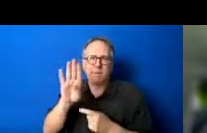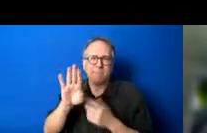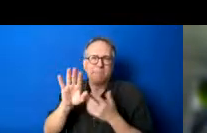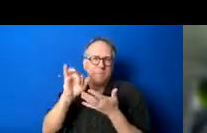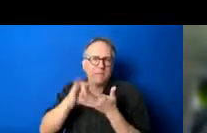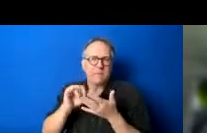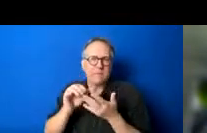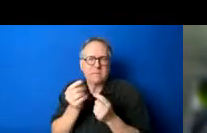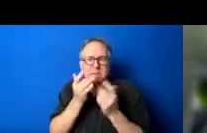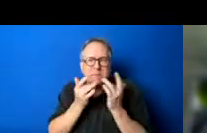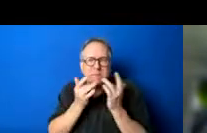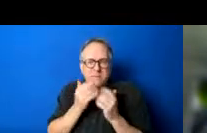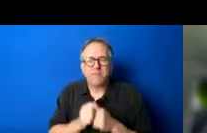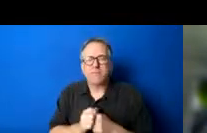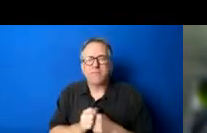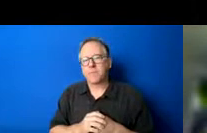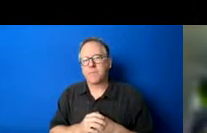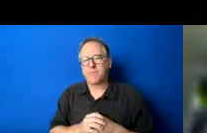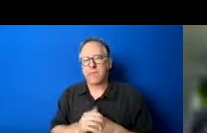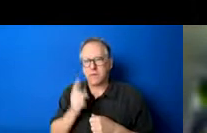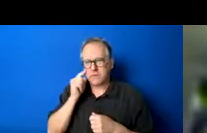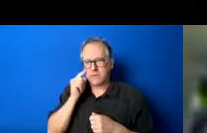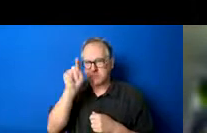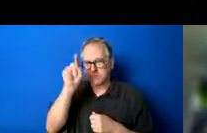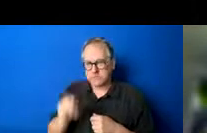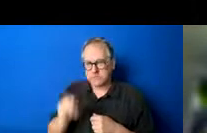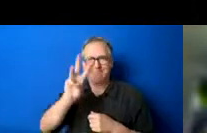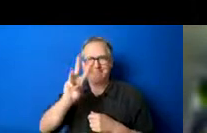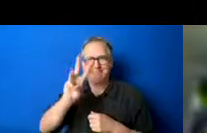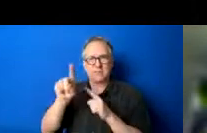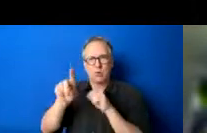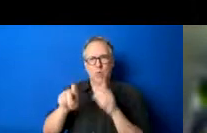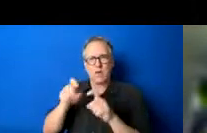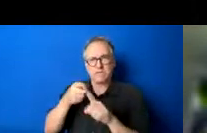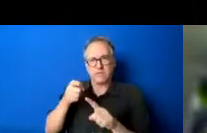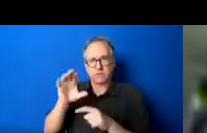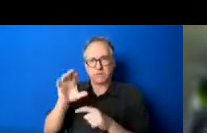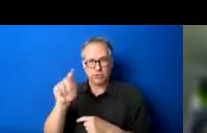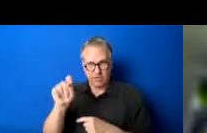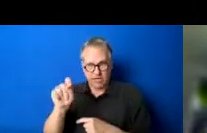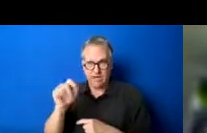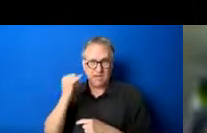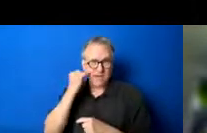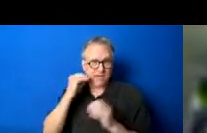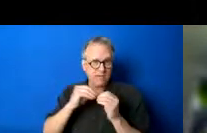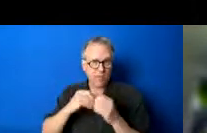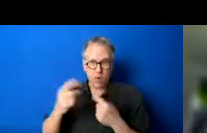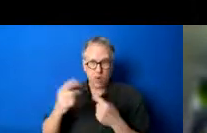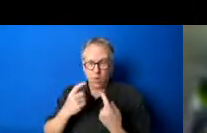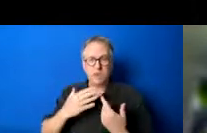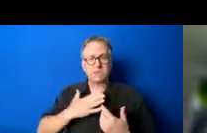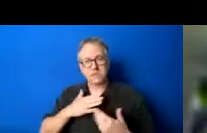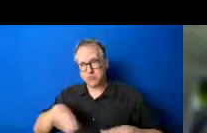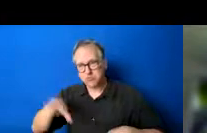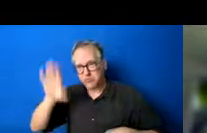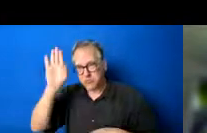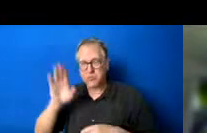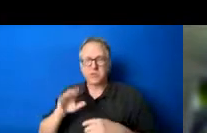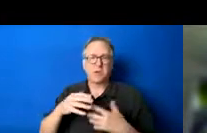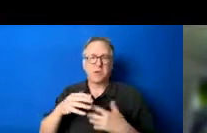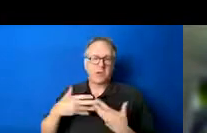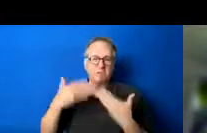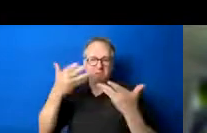Thanks, Lucy. So there are about 6 questions from the chat. And then if there are more questions, please raise your hand and we'll open up the